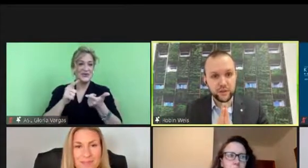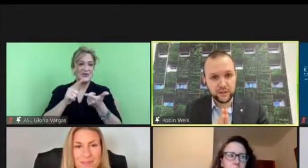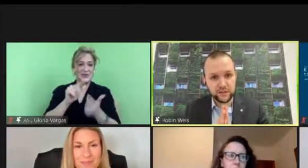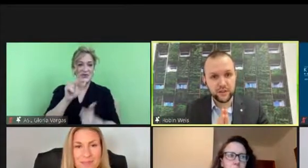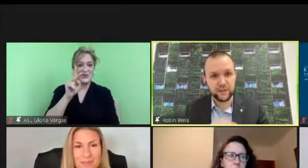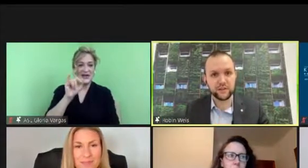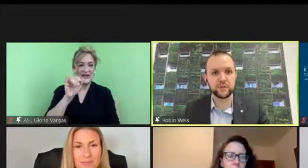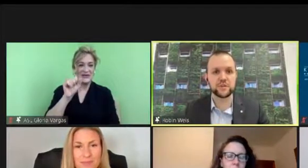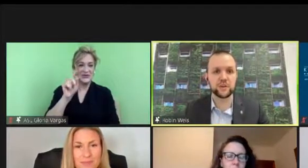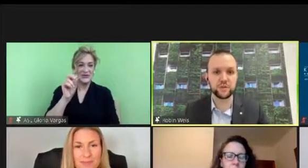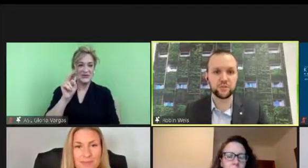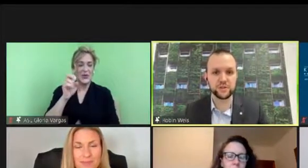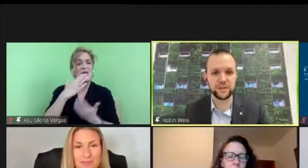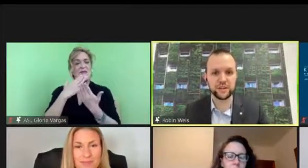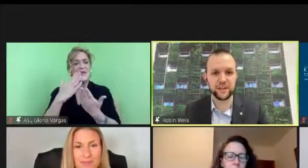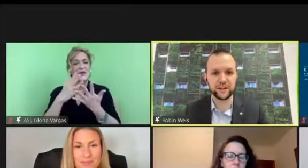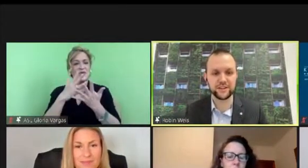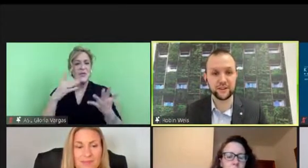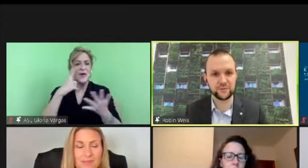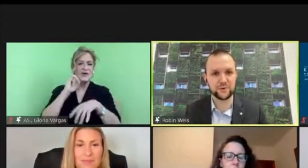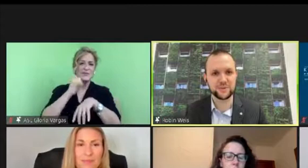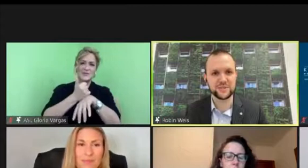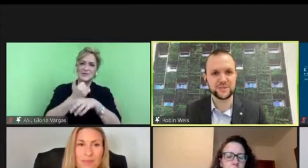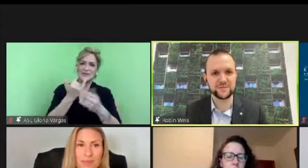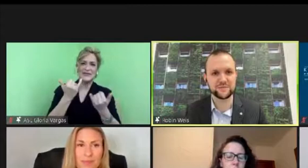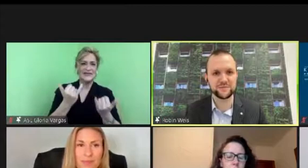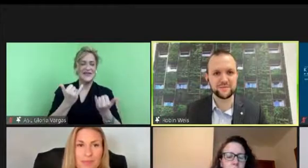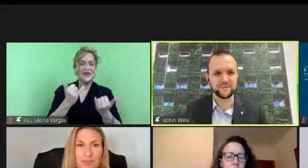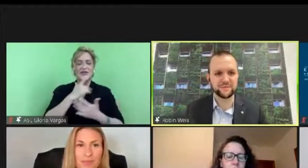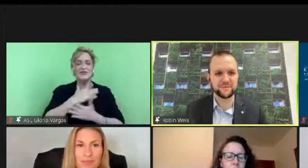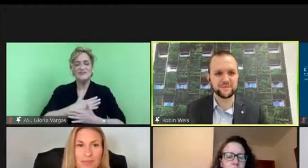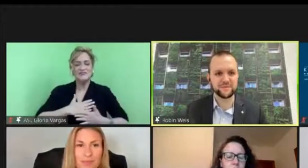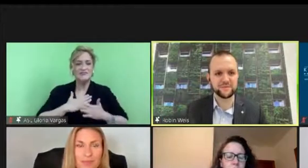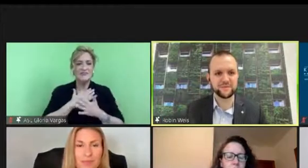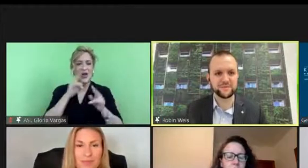for bringing this together. We genuinely appreciate it, and I look forward to the session.